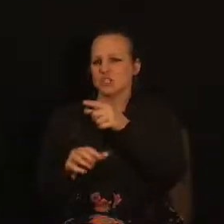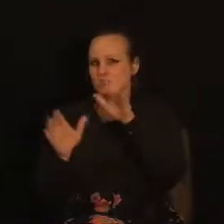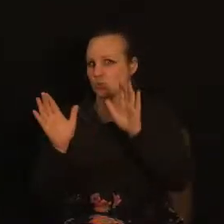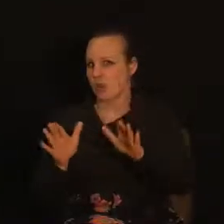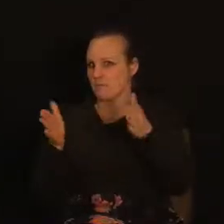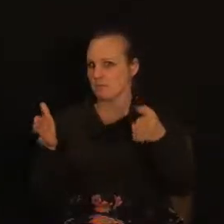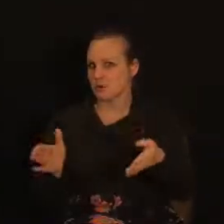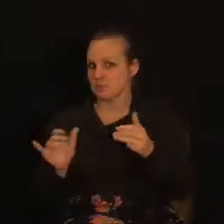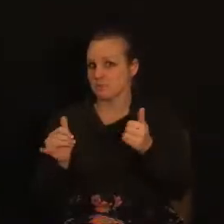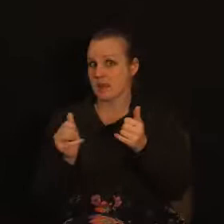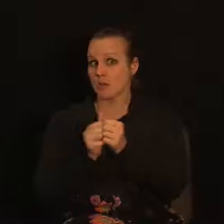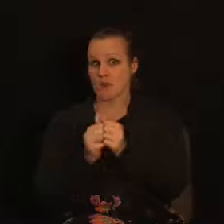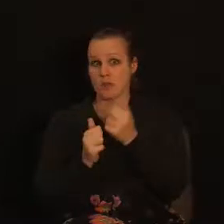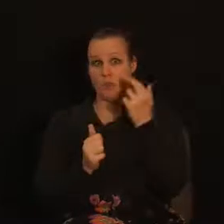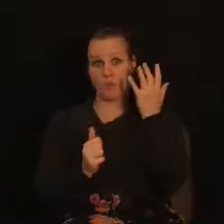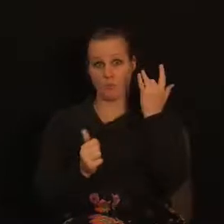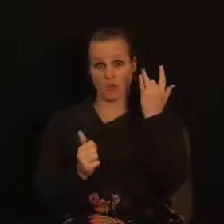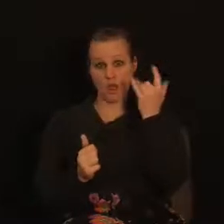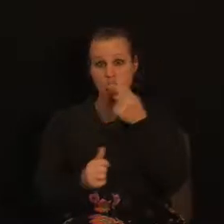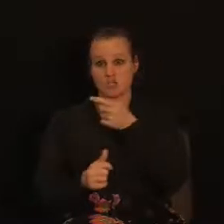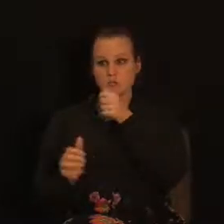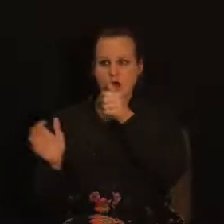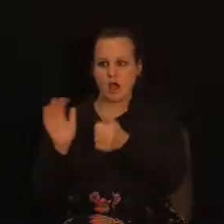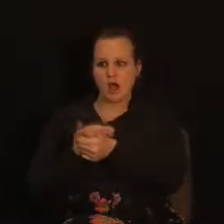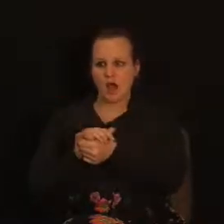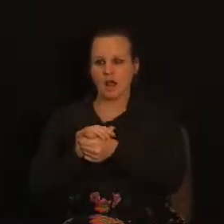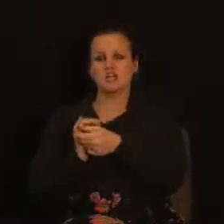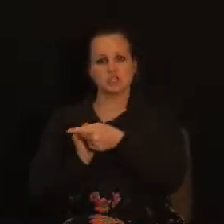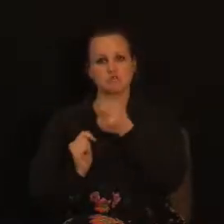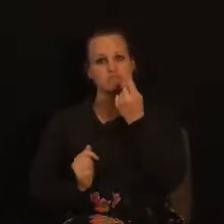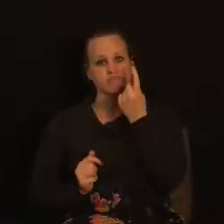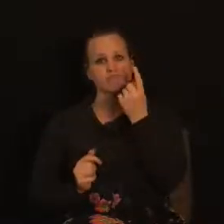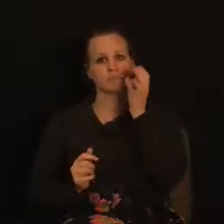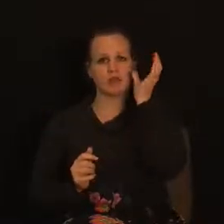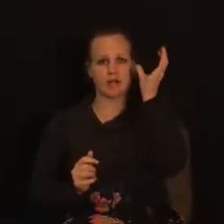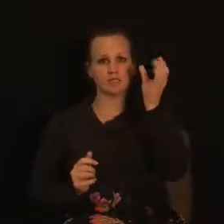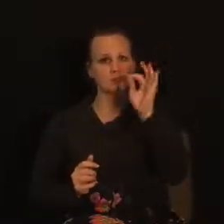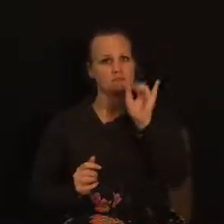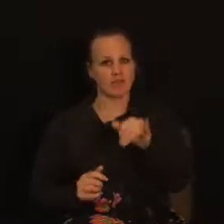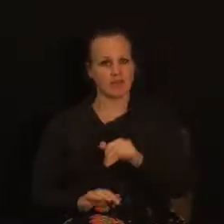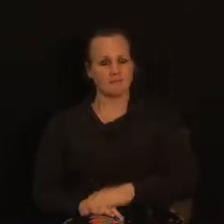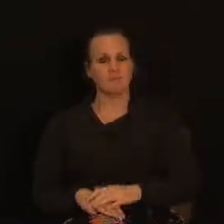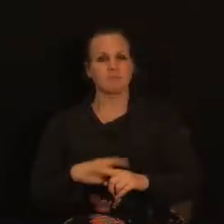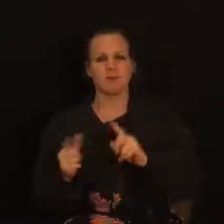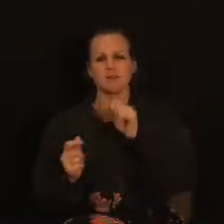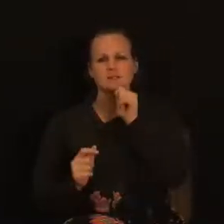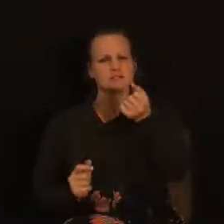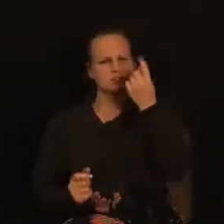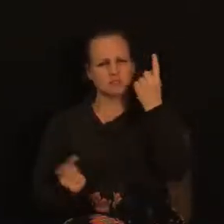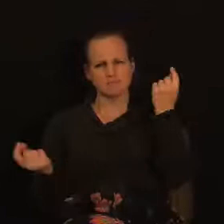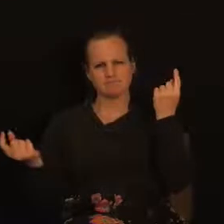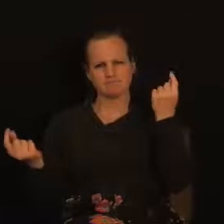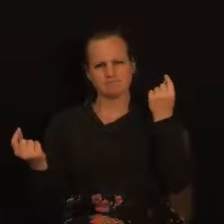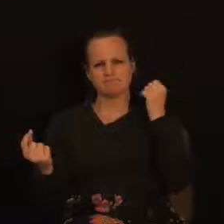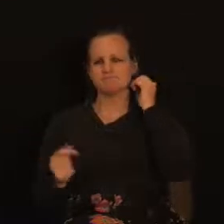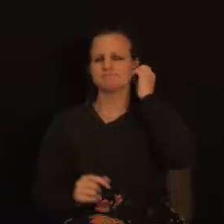reason is because she will hide, like she gets the concept. But what she doesn't understand is that she's